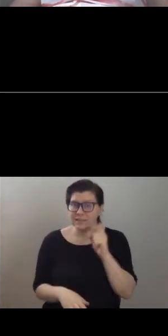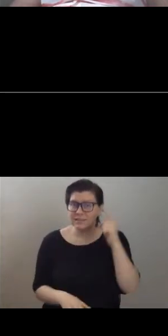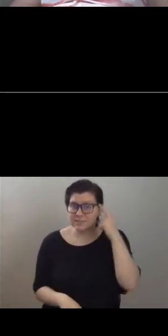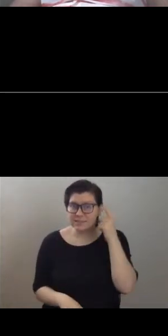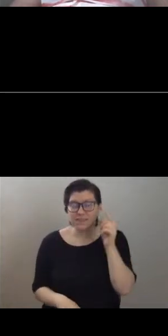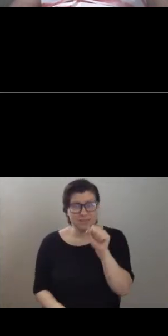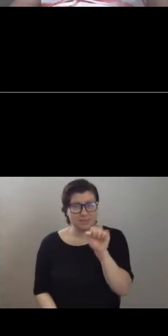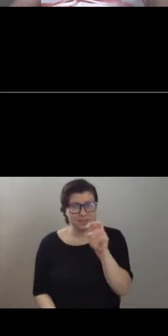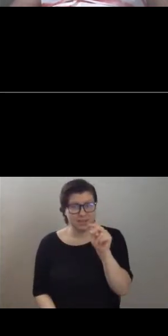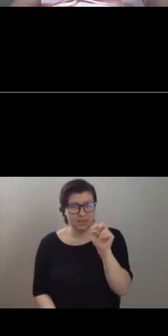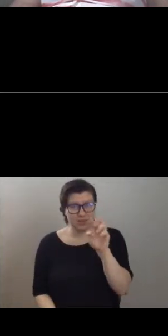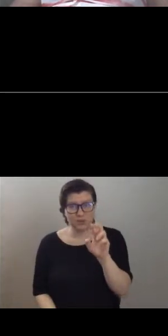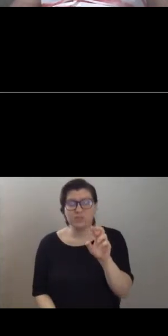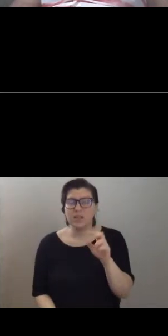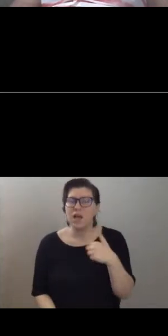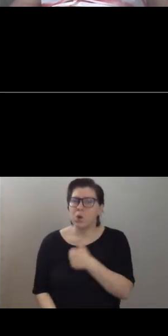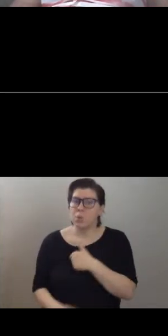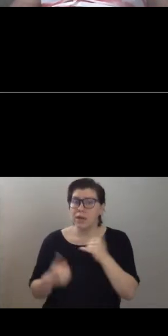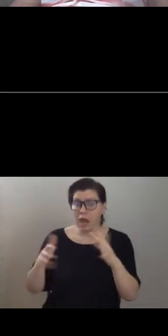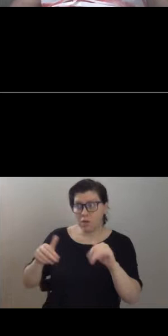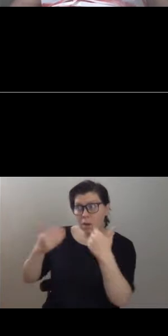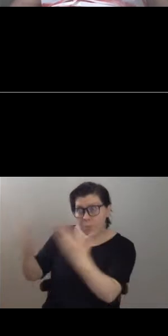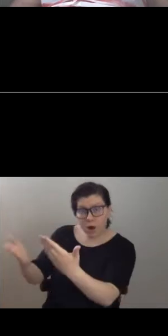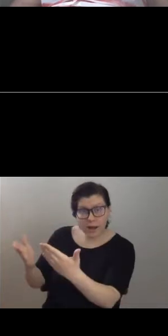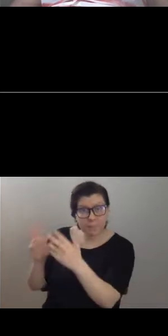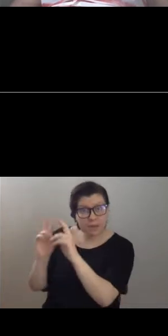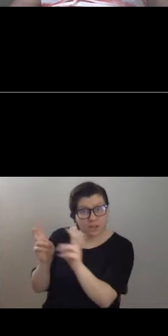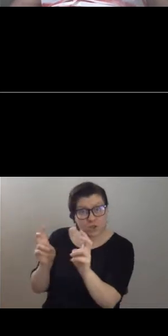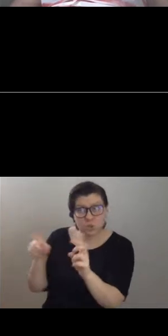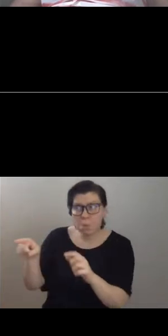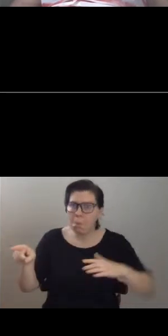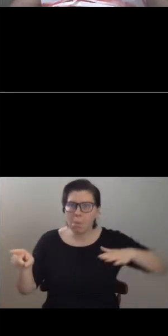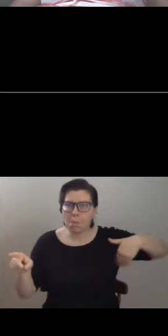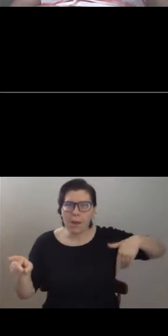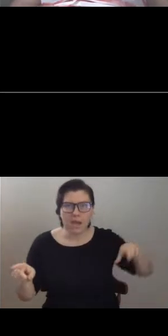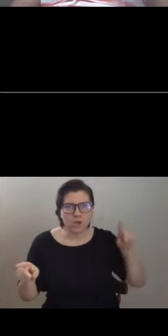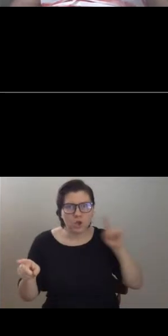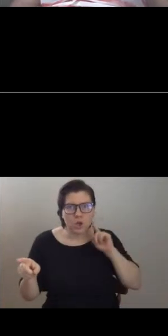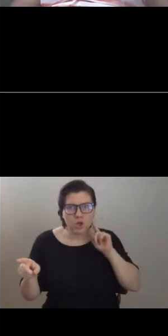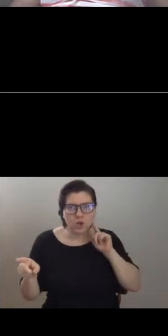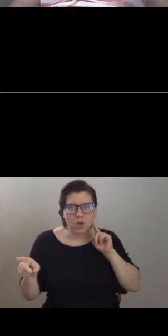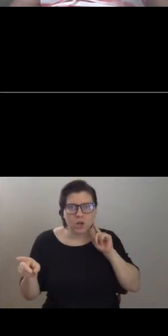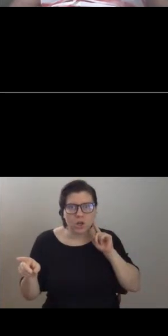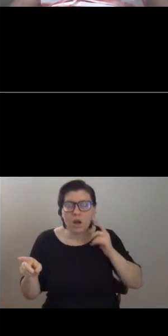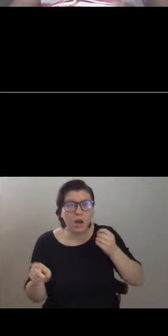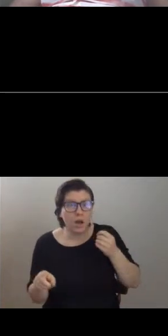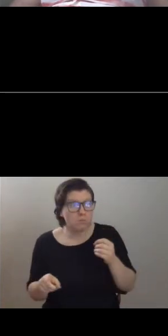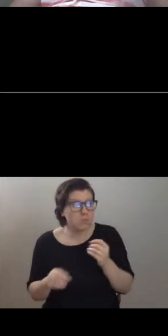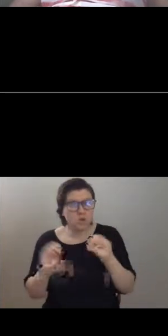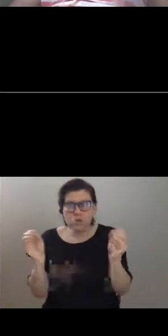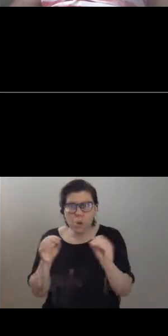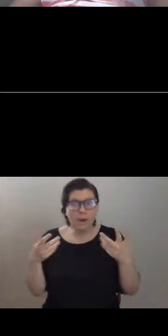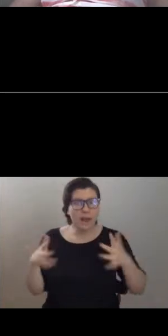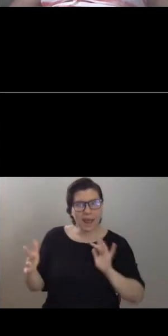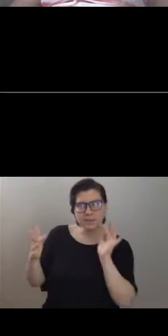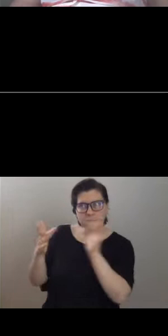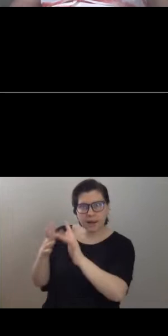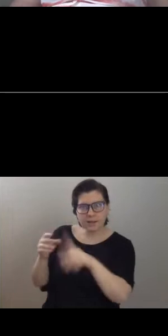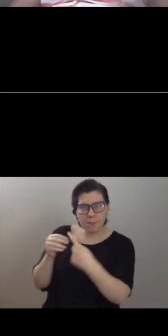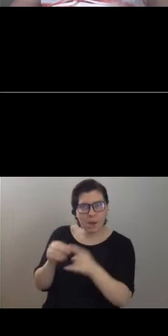brought issues up they have not heard of before, and or no one has contacted them about